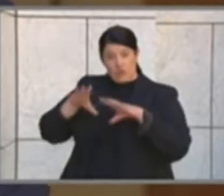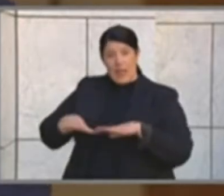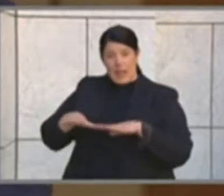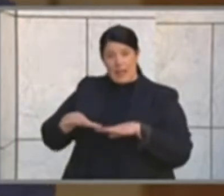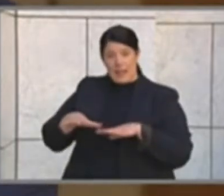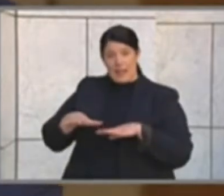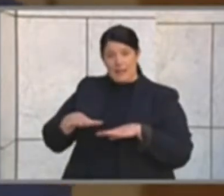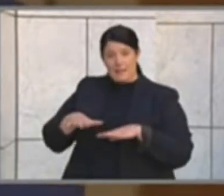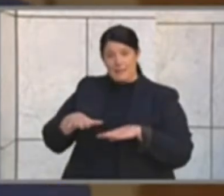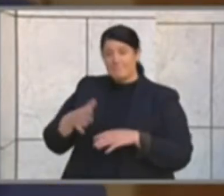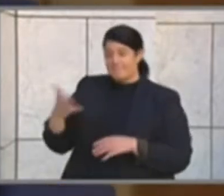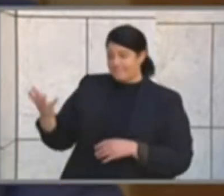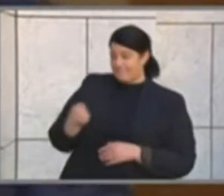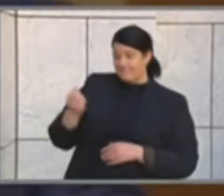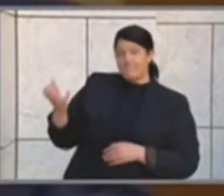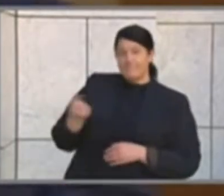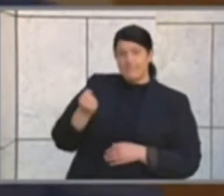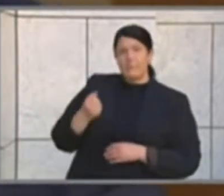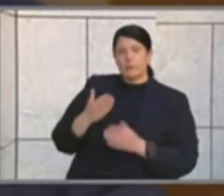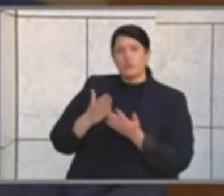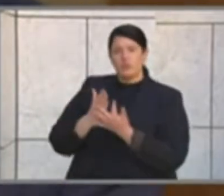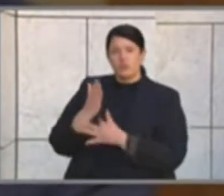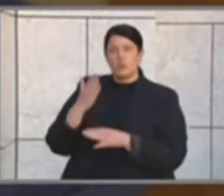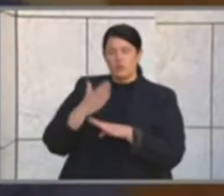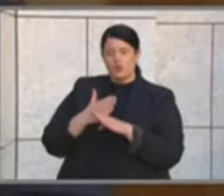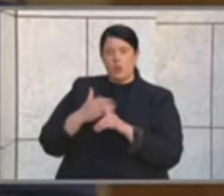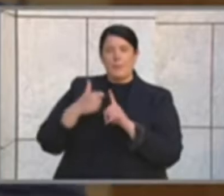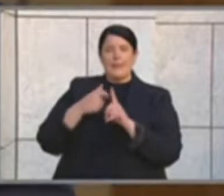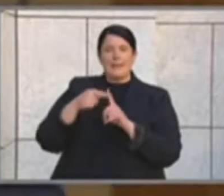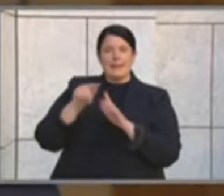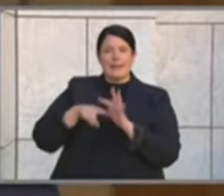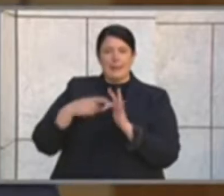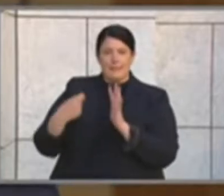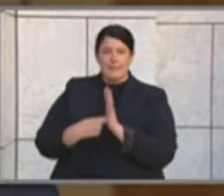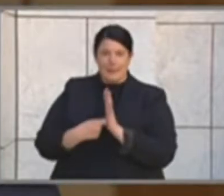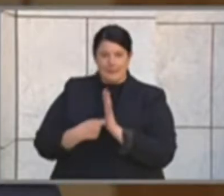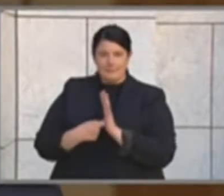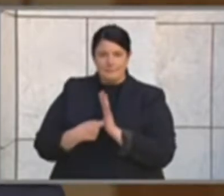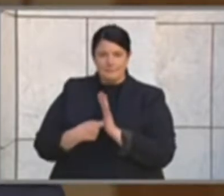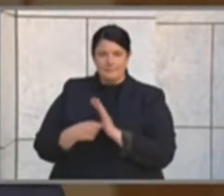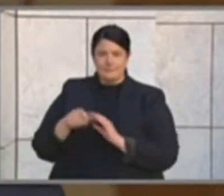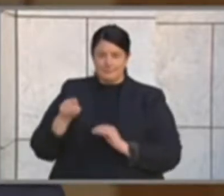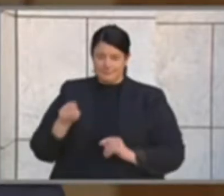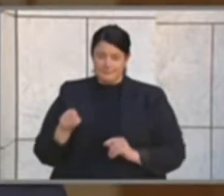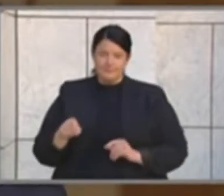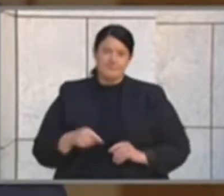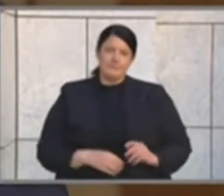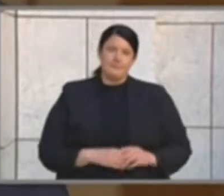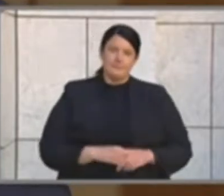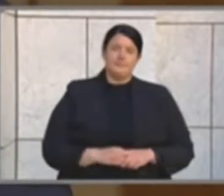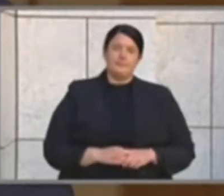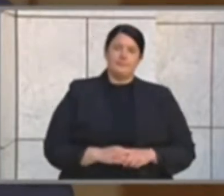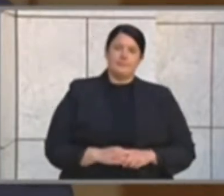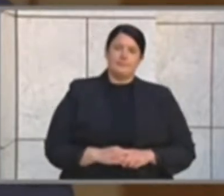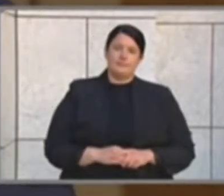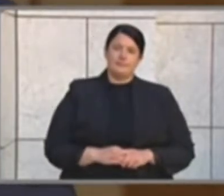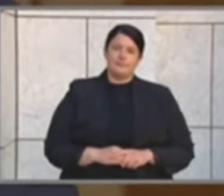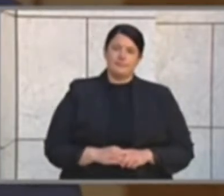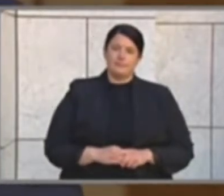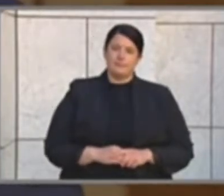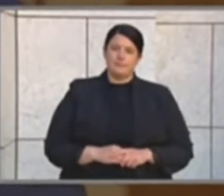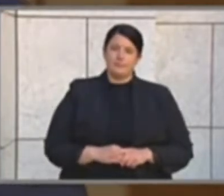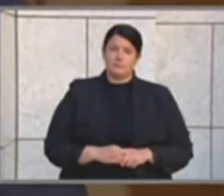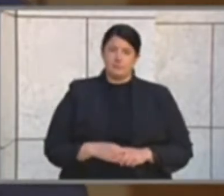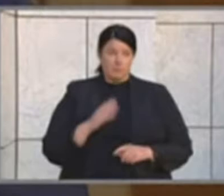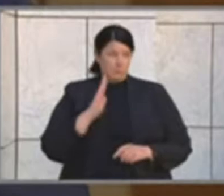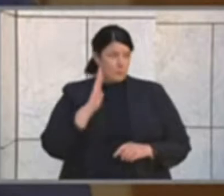more than 860,000 businesses that are formally enrolled in the JobKeeper program. And as the